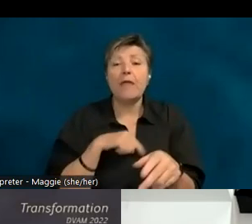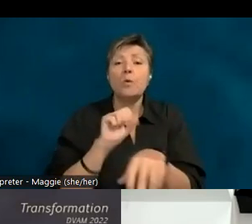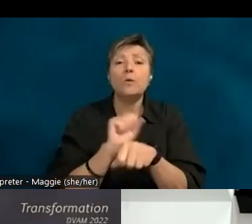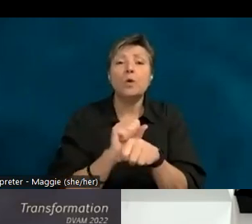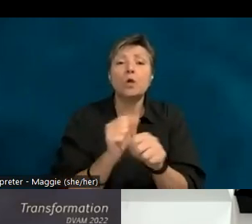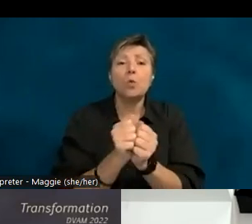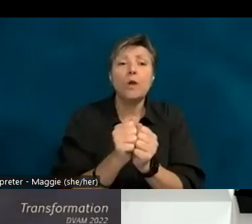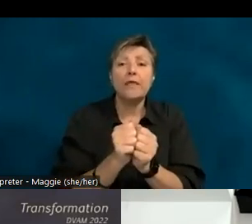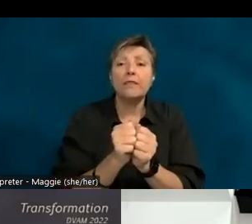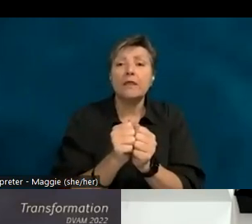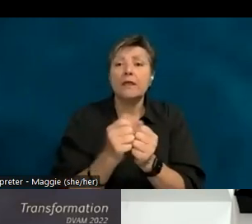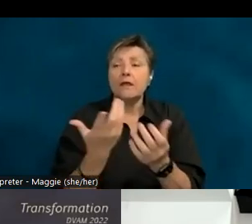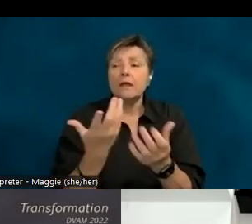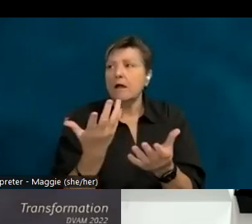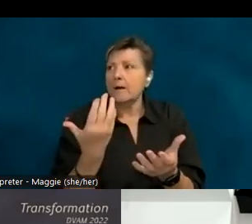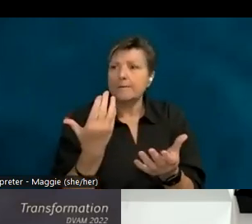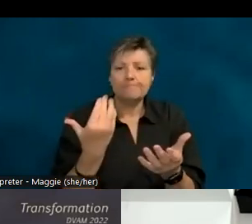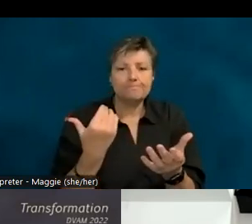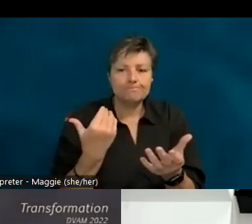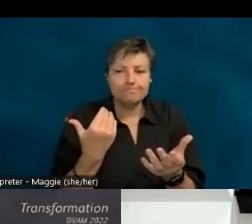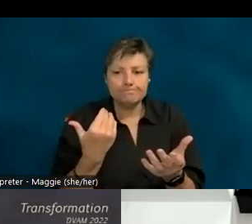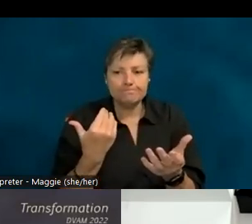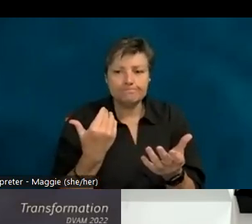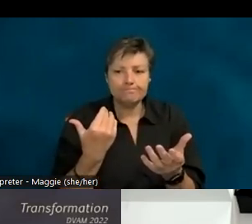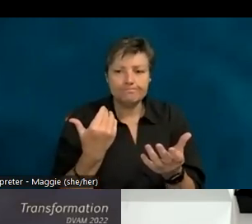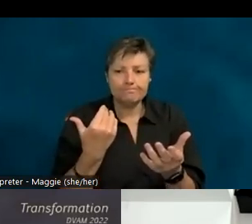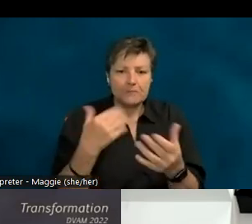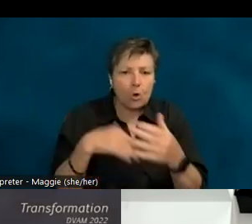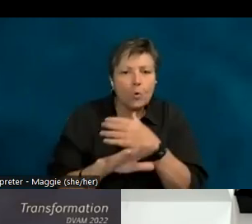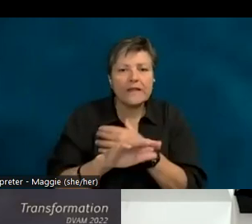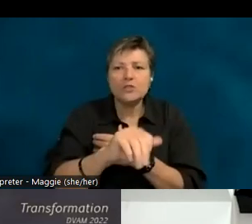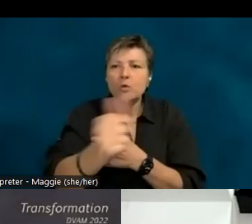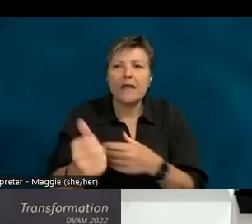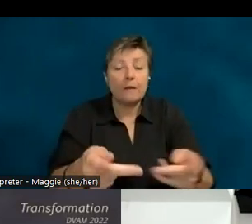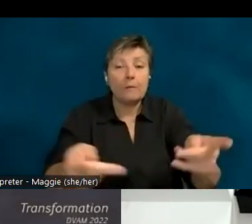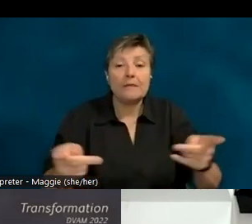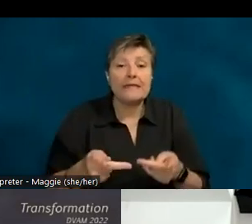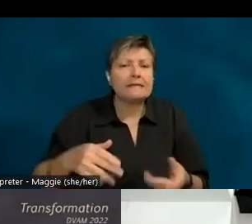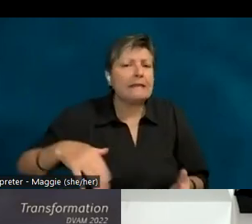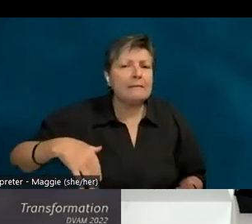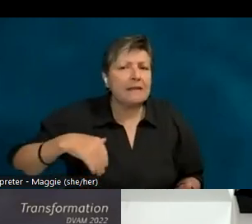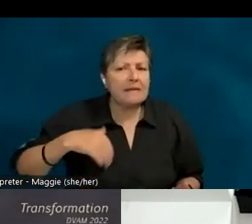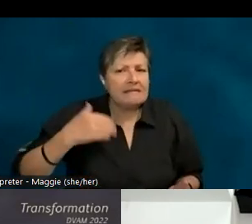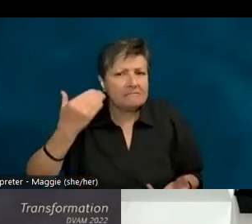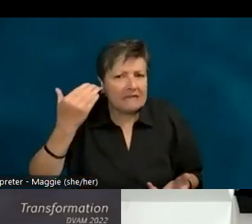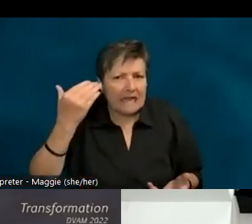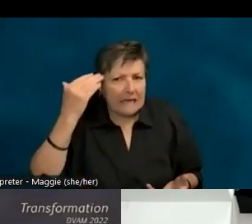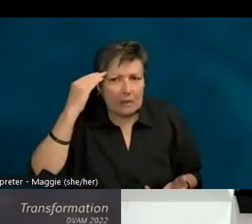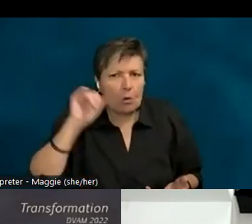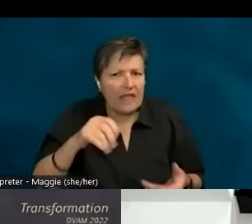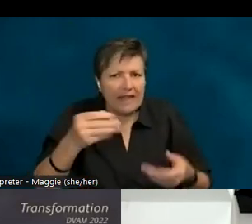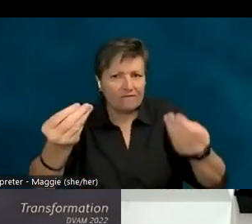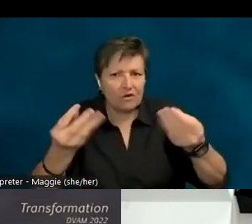maybe going into other spaces that maybe haven't heard this information